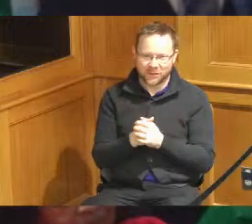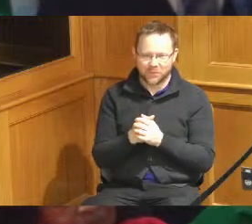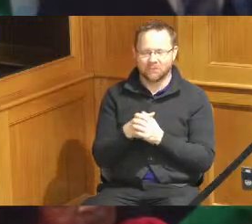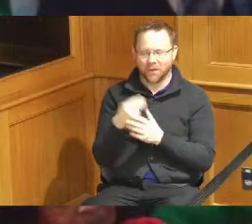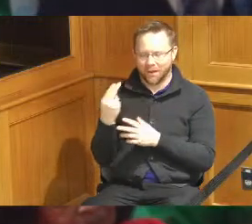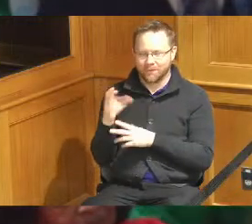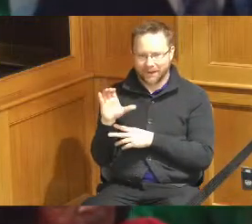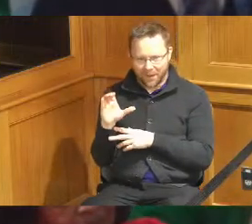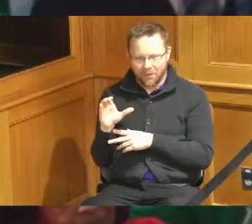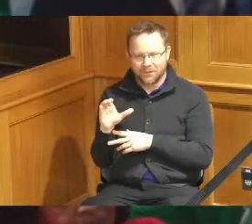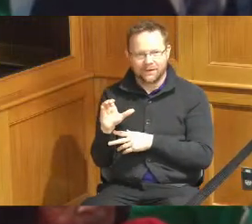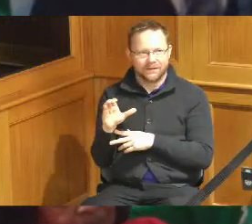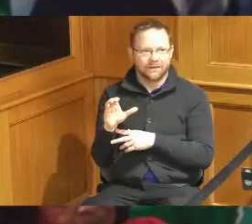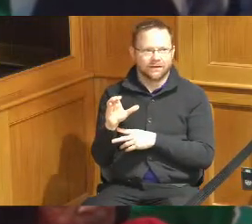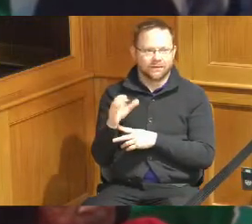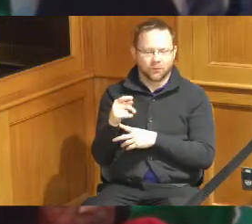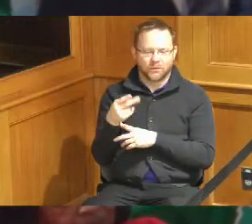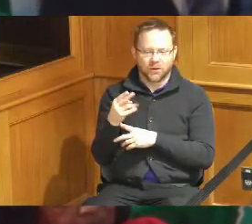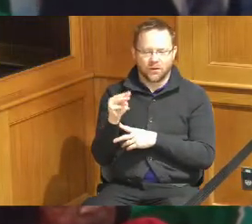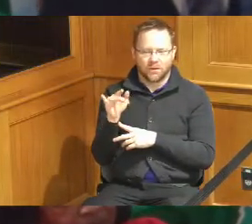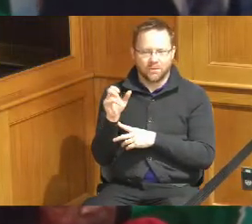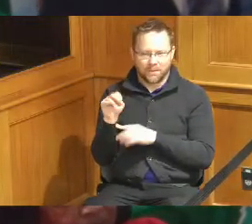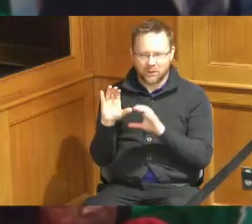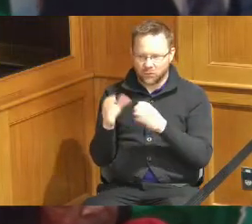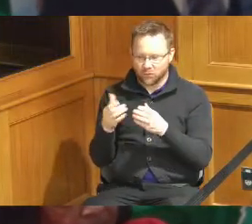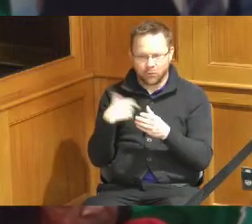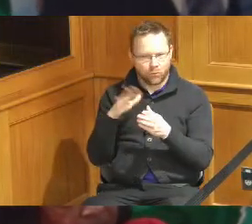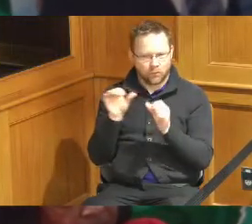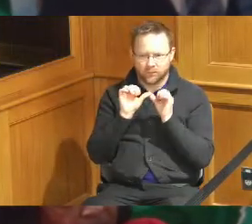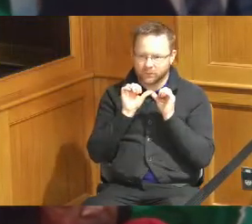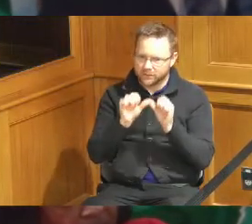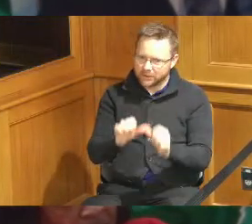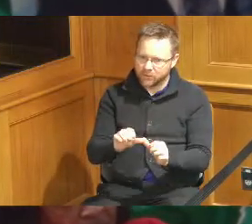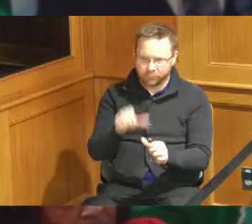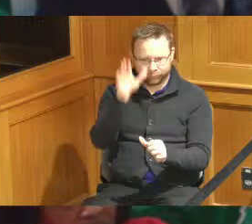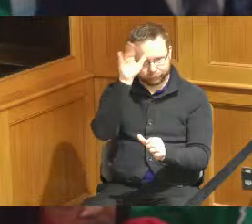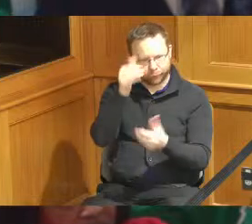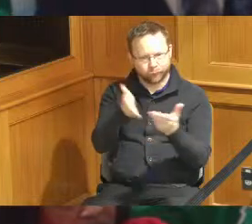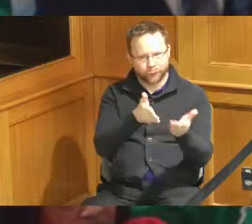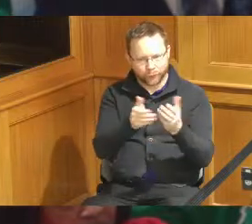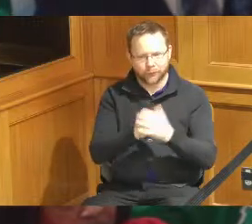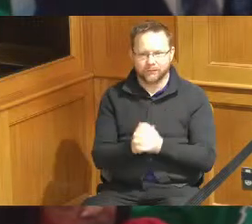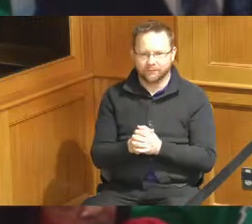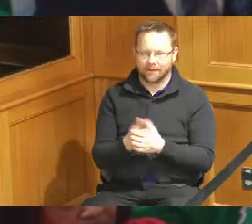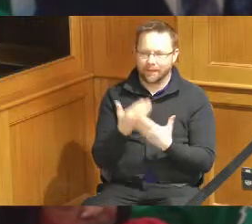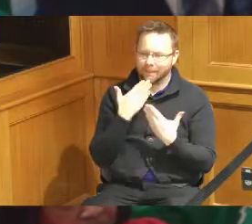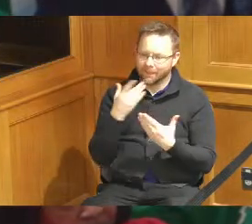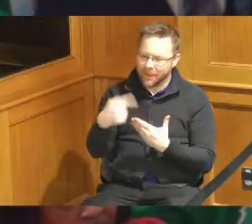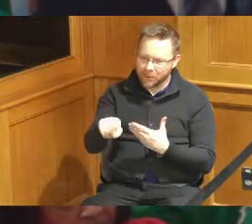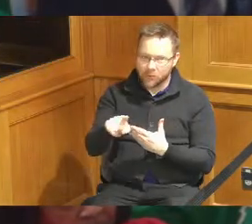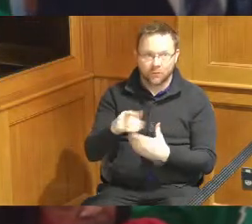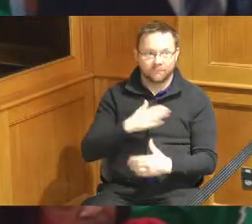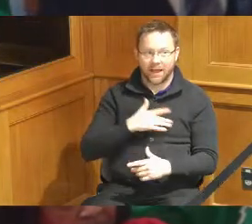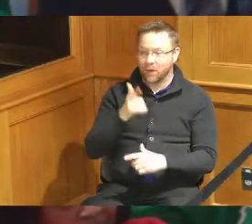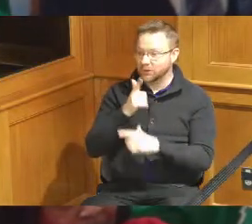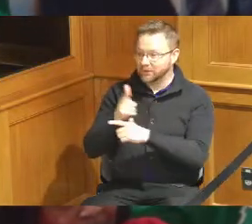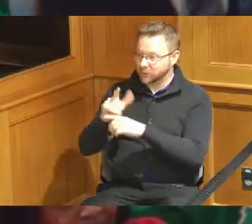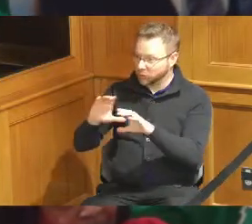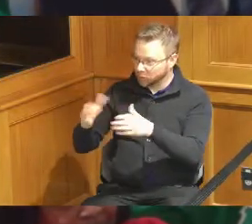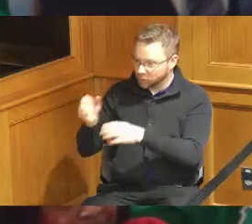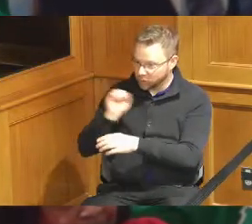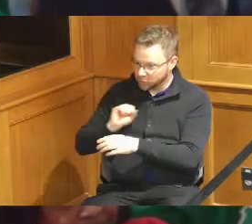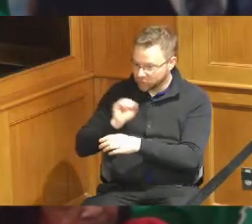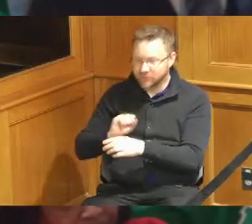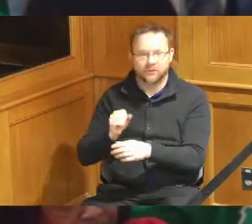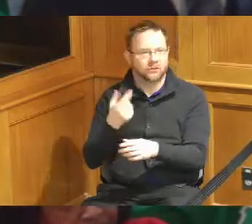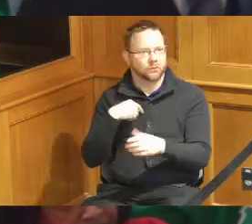Hamilton County, for the Prince Hall Masons. We will continue to serve. We thank you. You are our sister. We